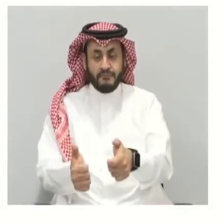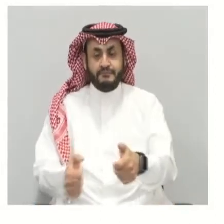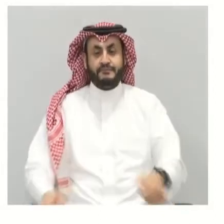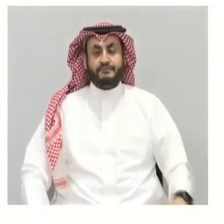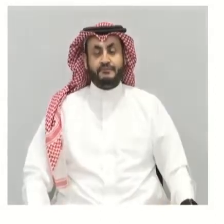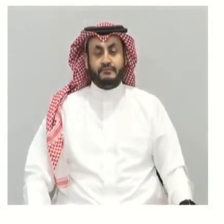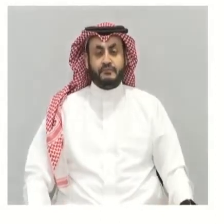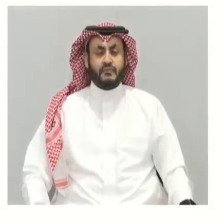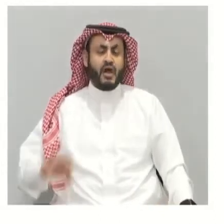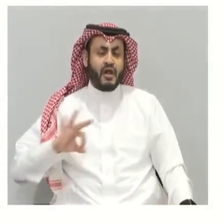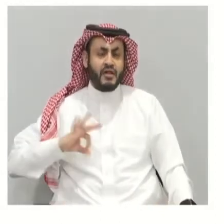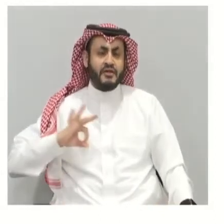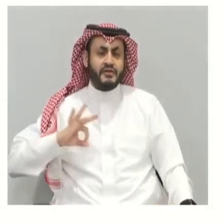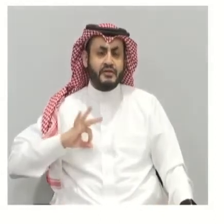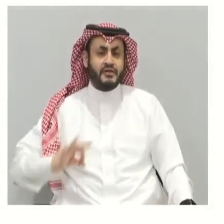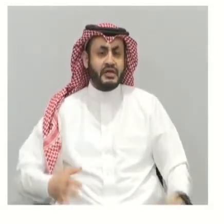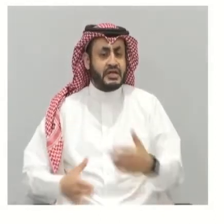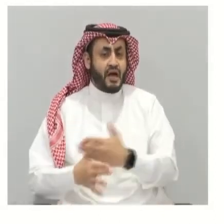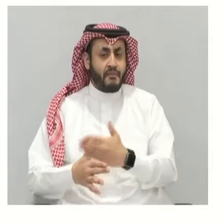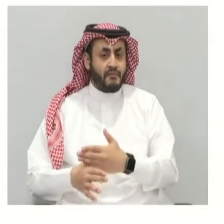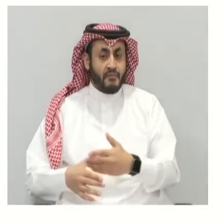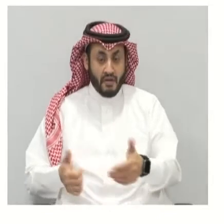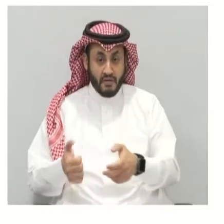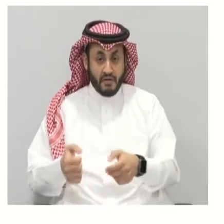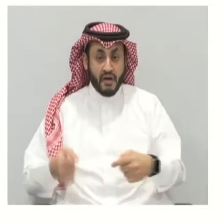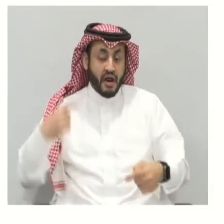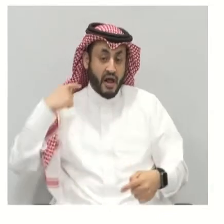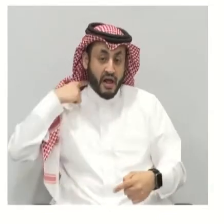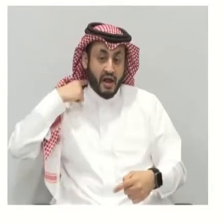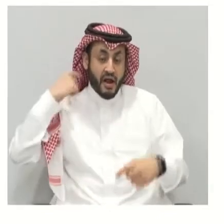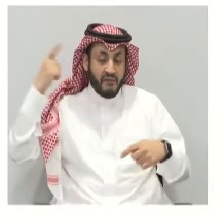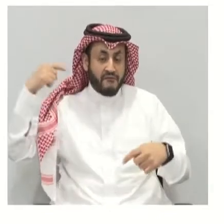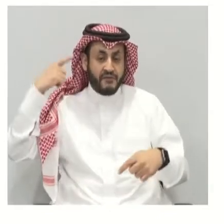People admire them for their skill in science fiction strategy game